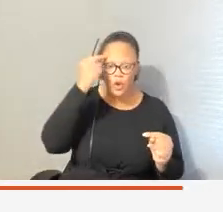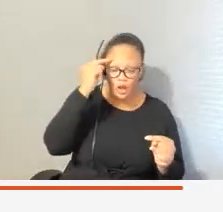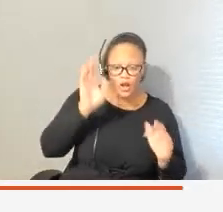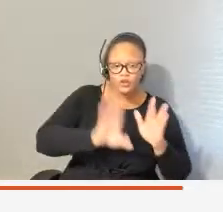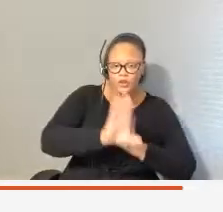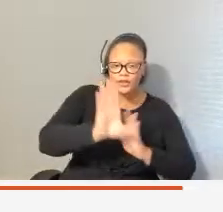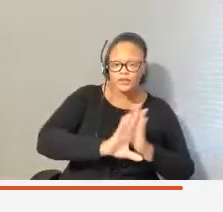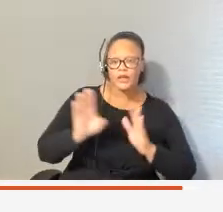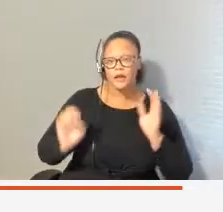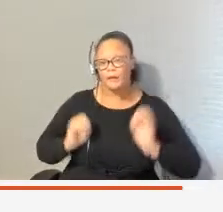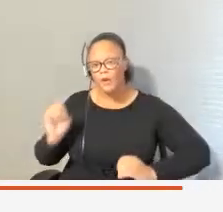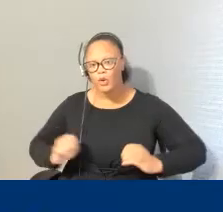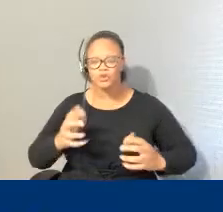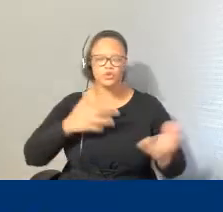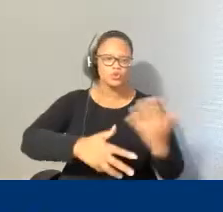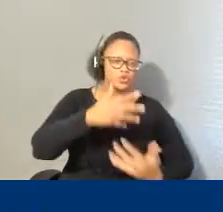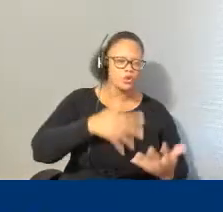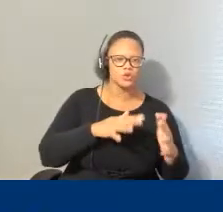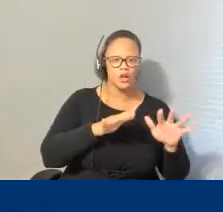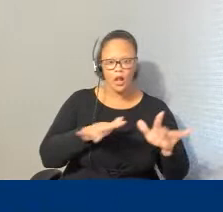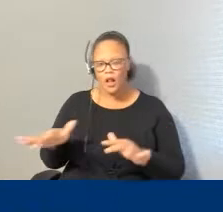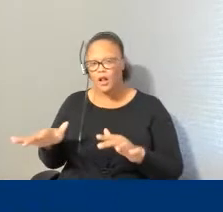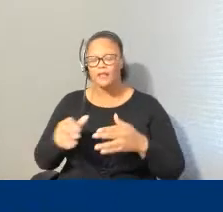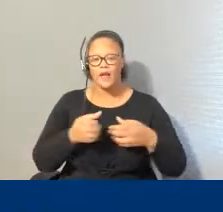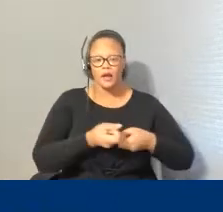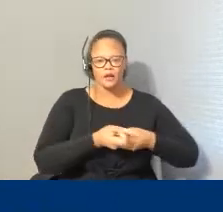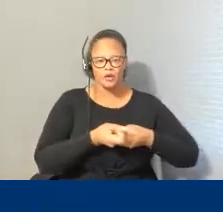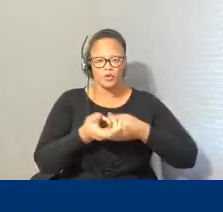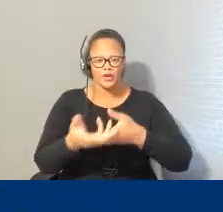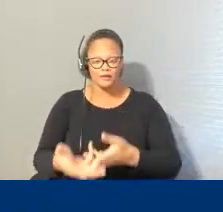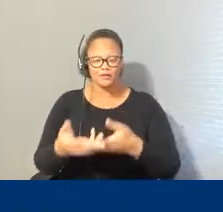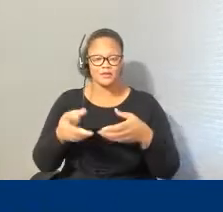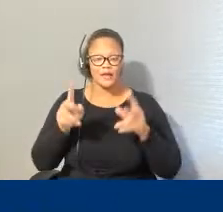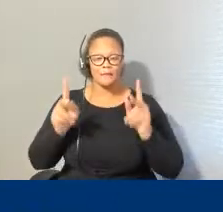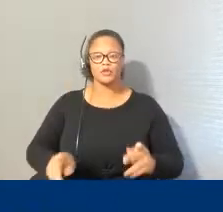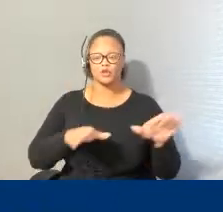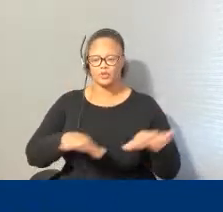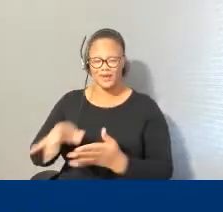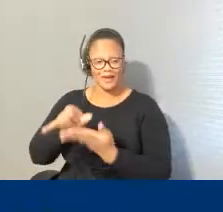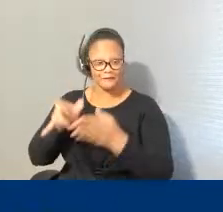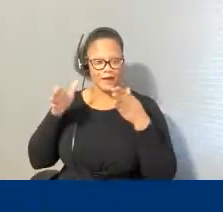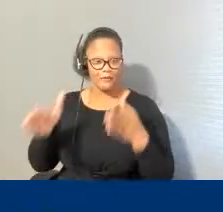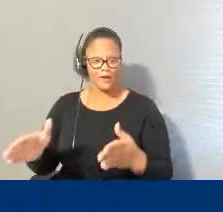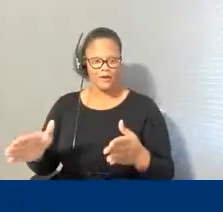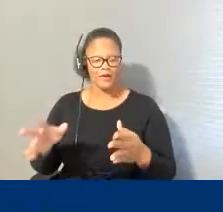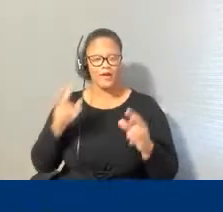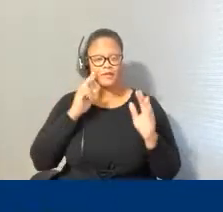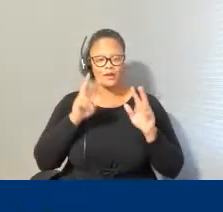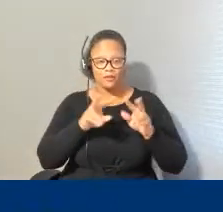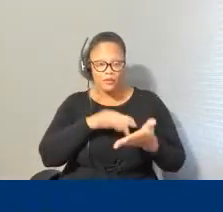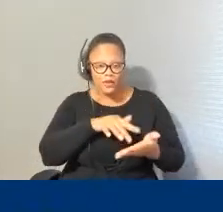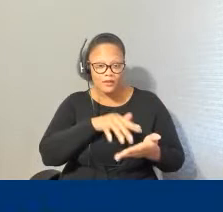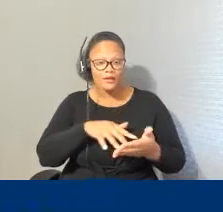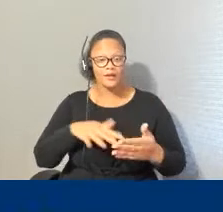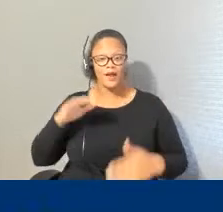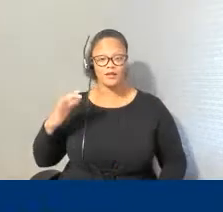drivers that's creating or pushing that person to behave in the way that they behave. And then when we look at early childhood trauma's effects, we